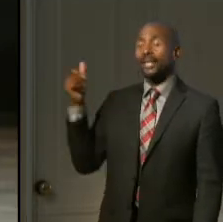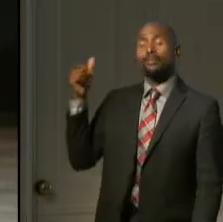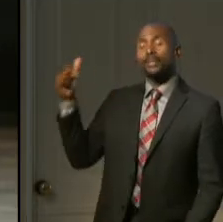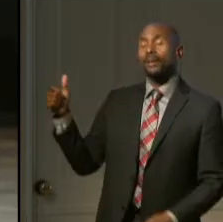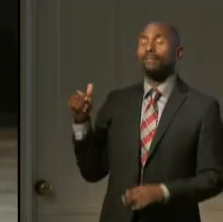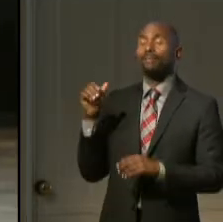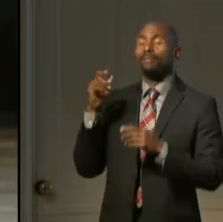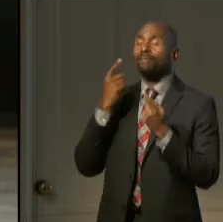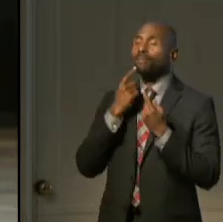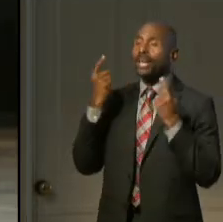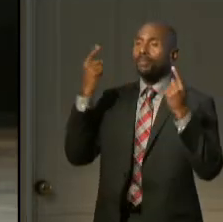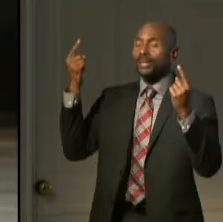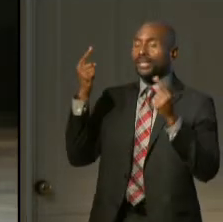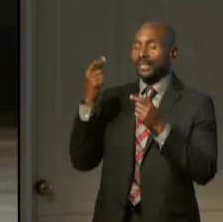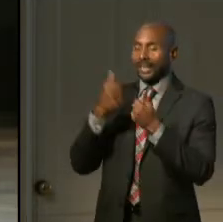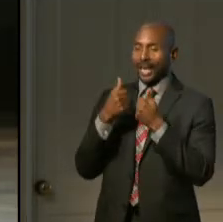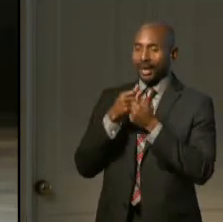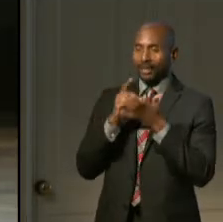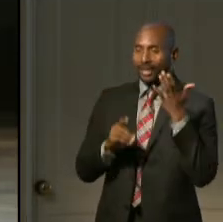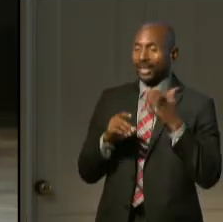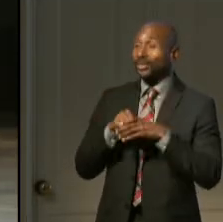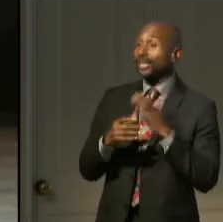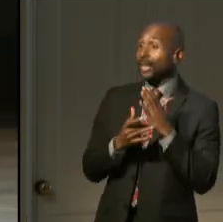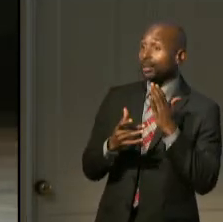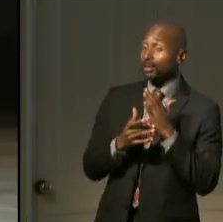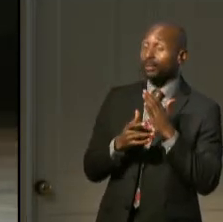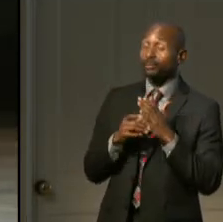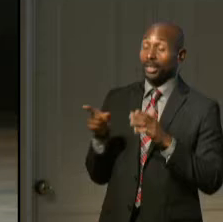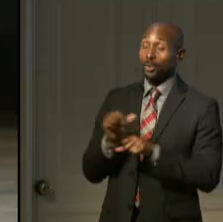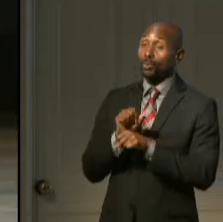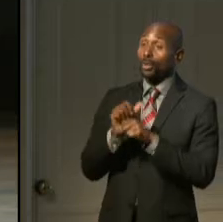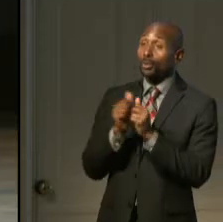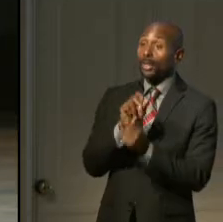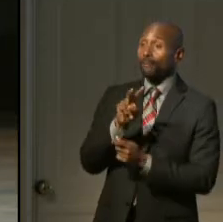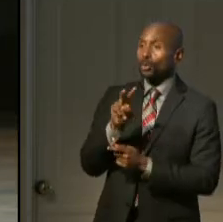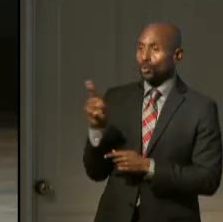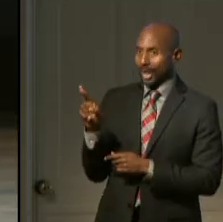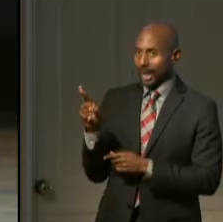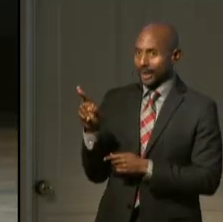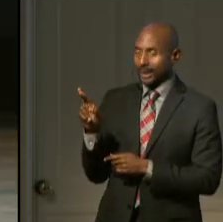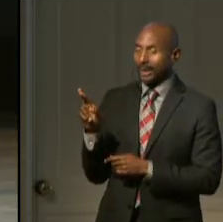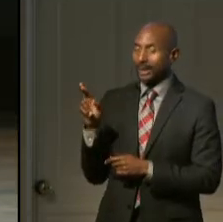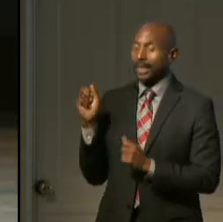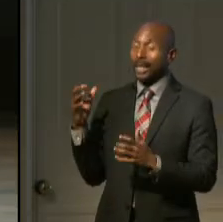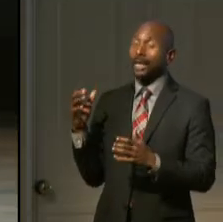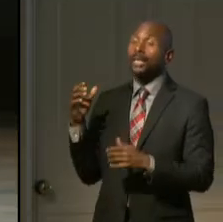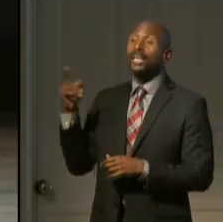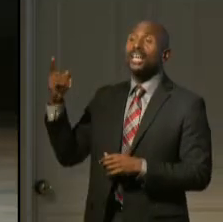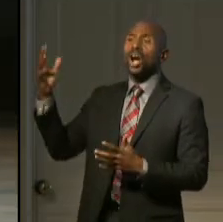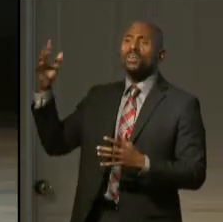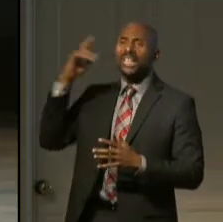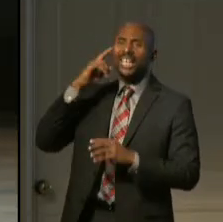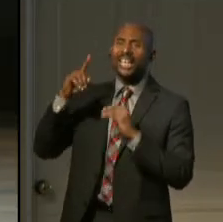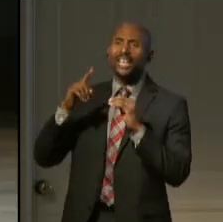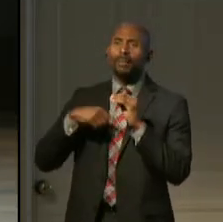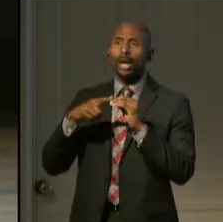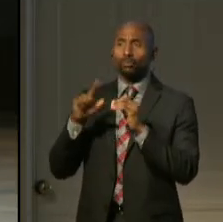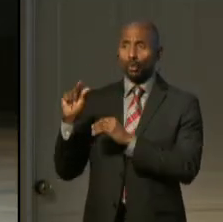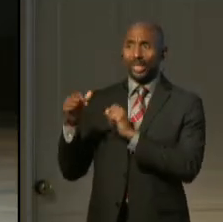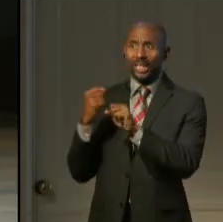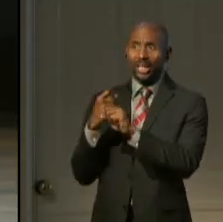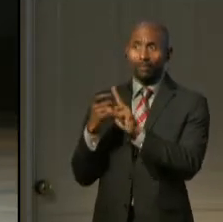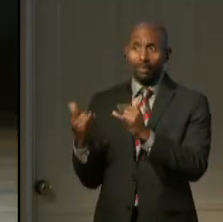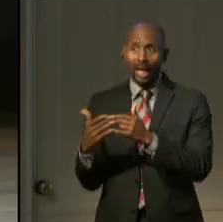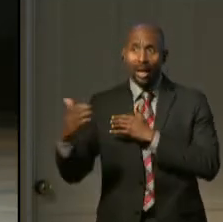technologist, spoke. And he's working in virtual reality quite a bit right now. He's already thinking about how will people in 20 years be able to